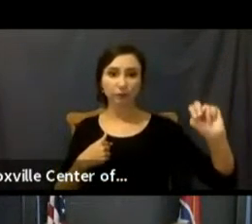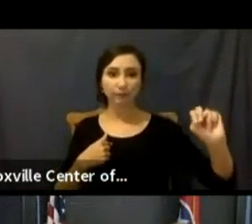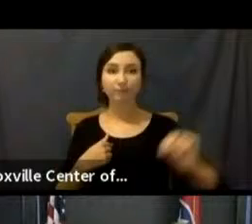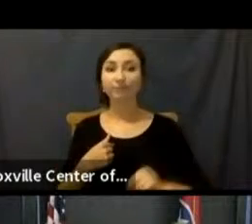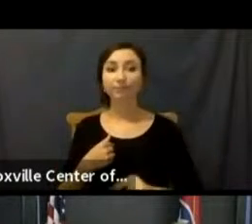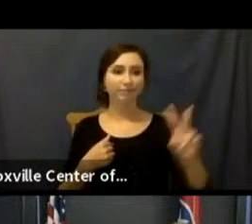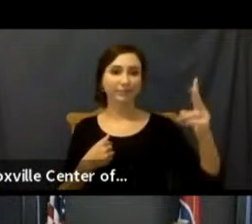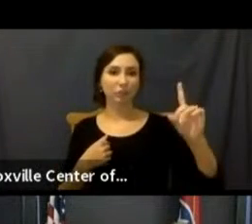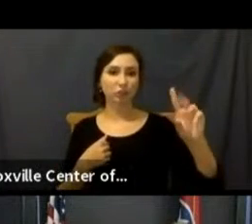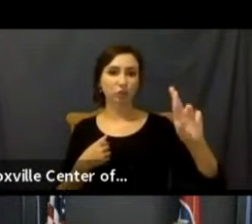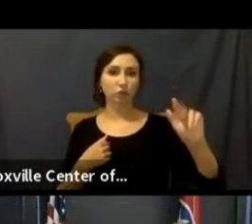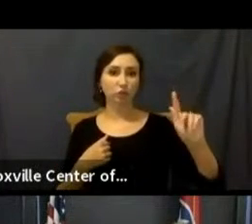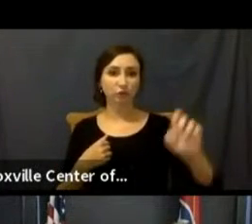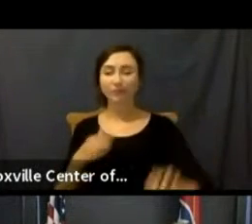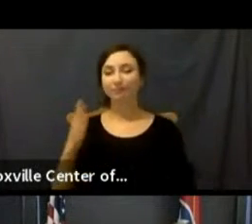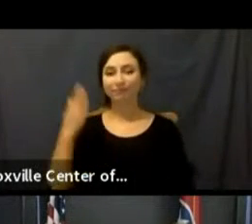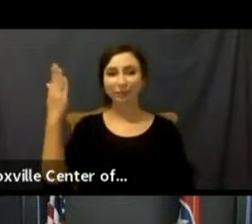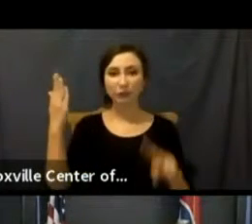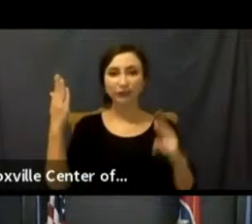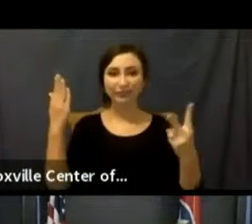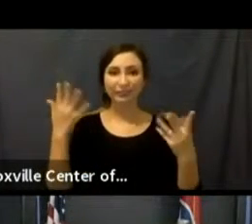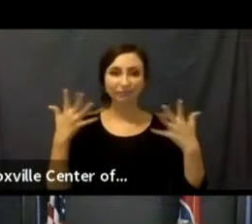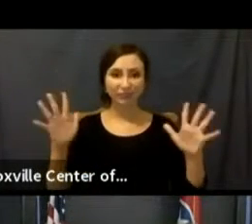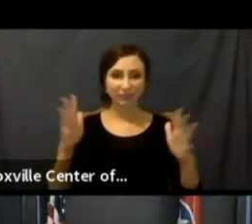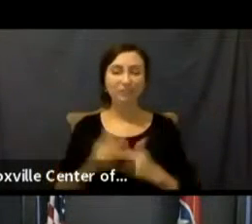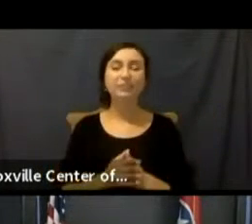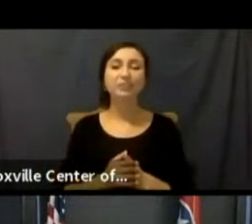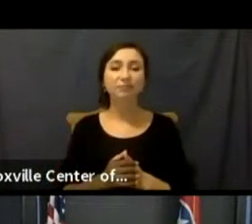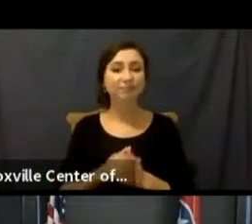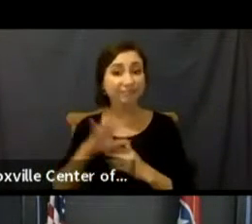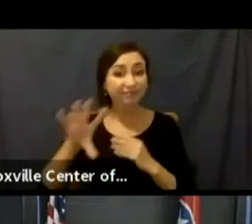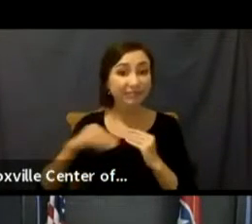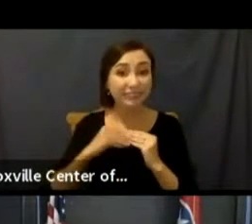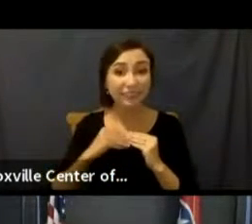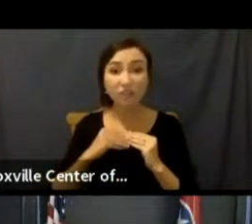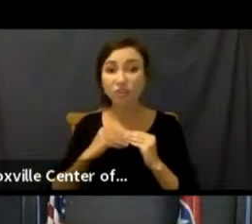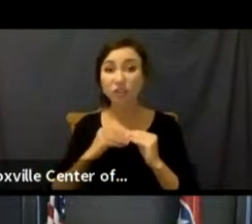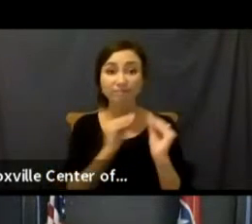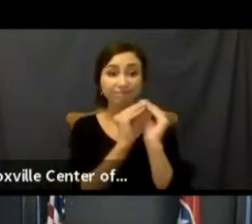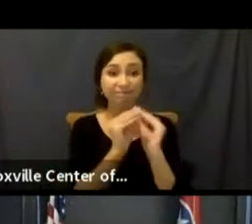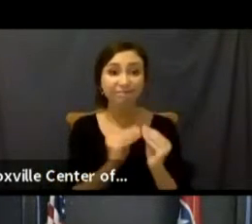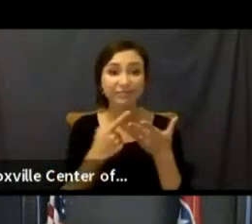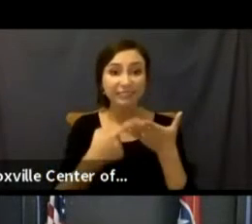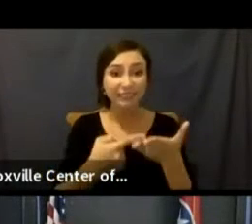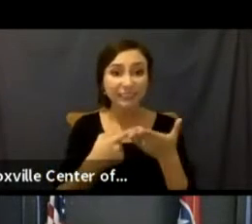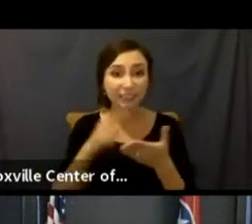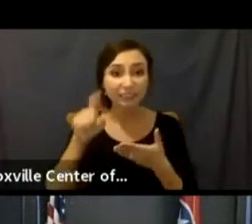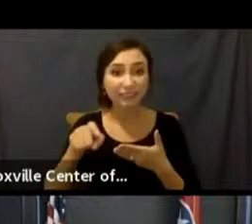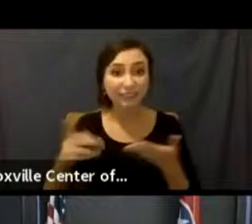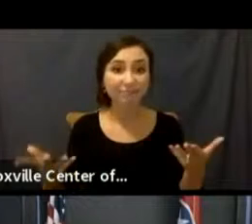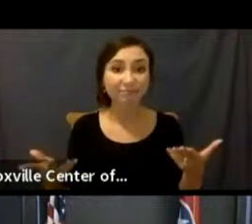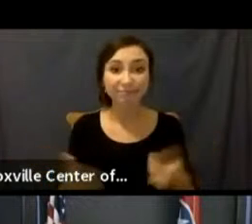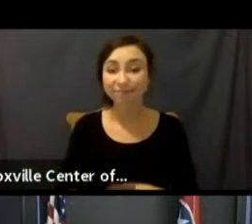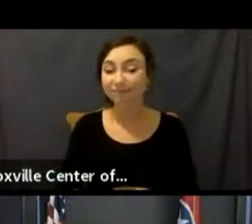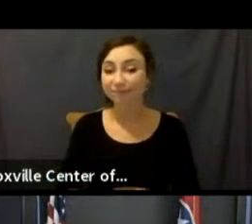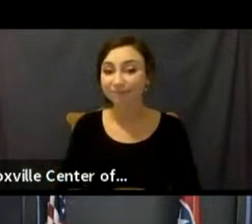Second. So we have a motion and a second. Any additions, corrections, discussion?